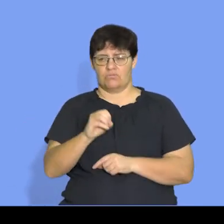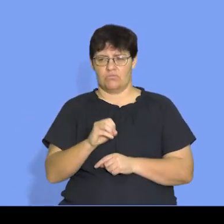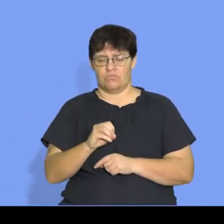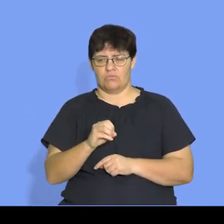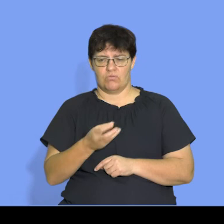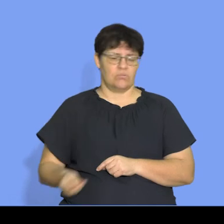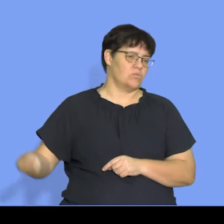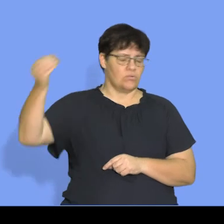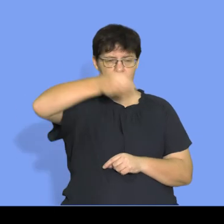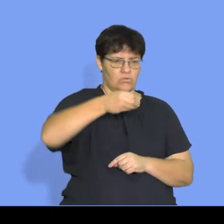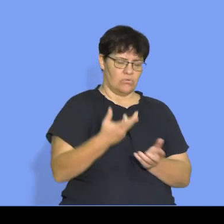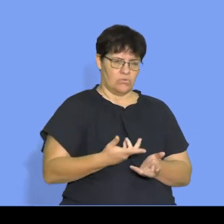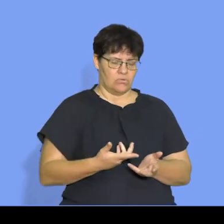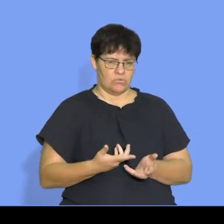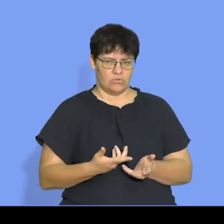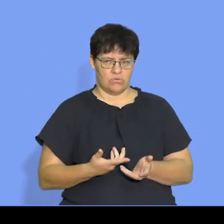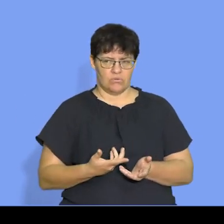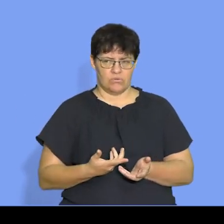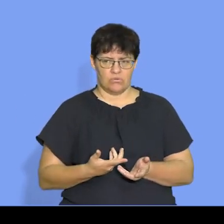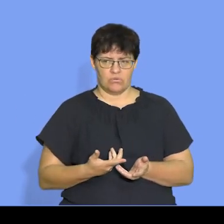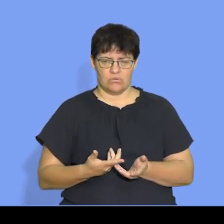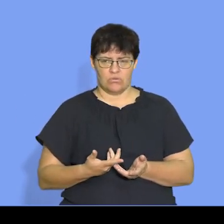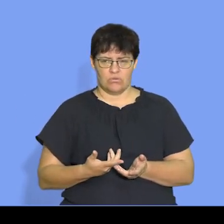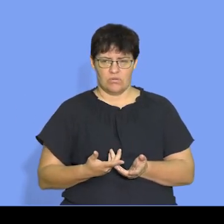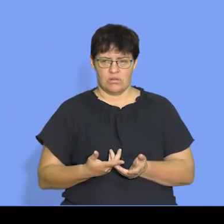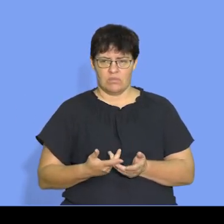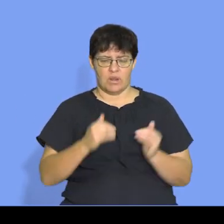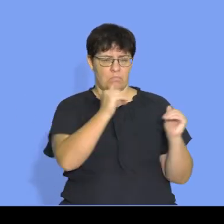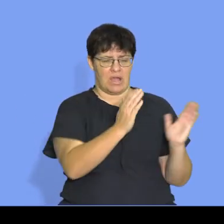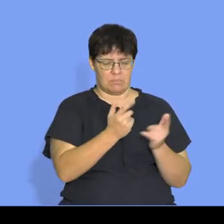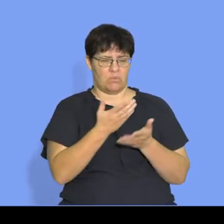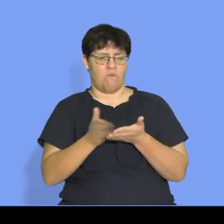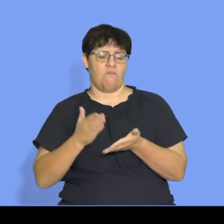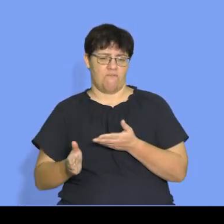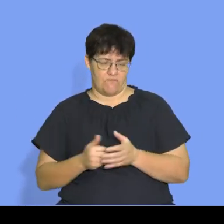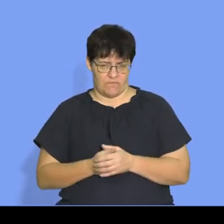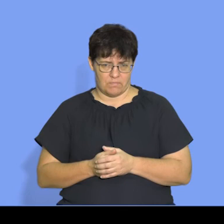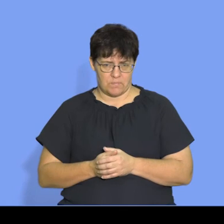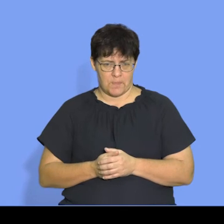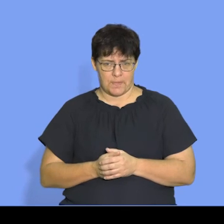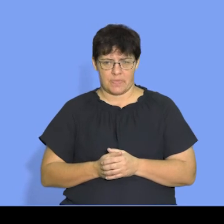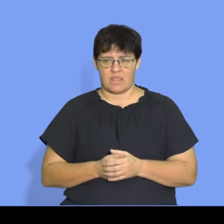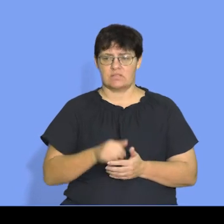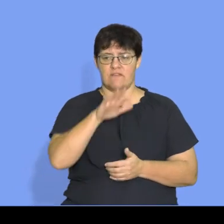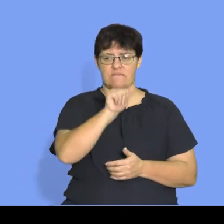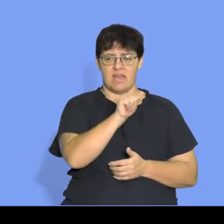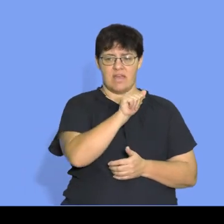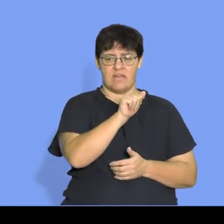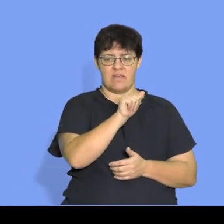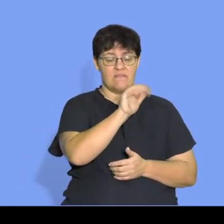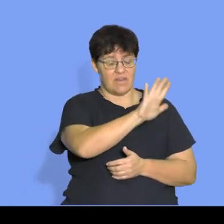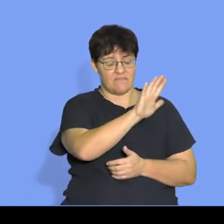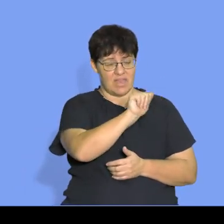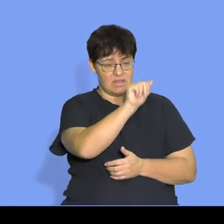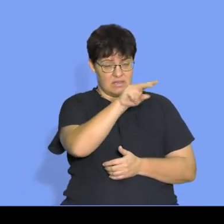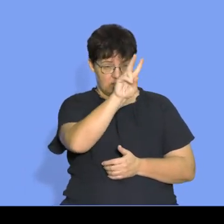on the other side and not FOIL out my 2 brackets, which then gives me 5a squared. These ones will